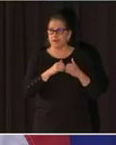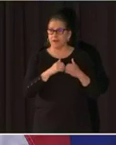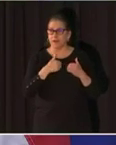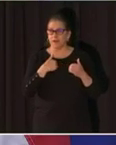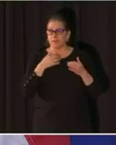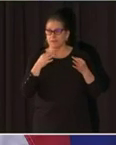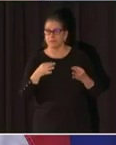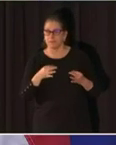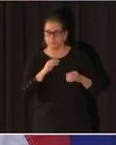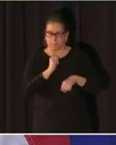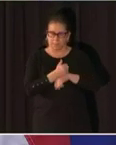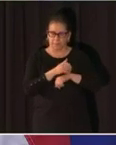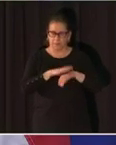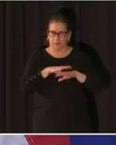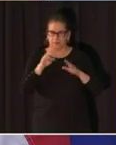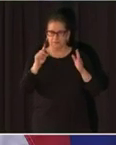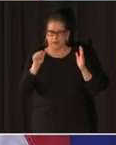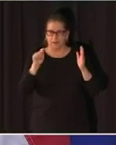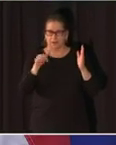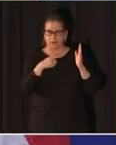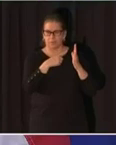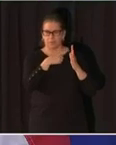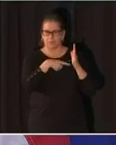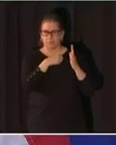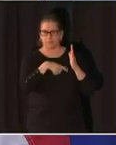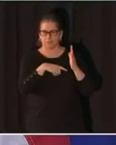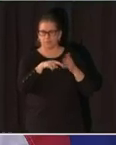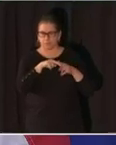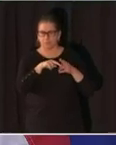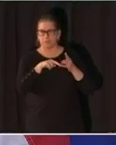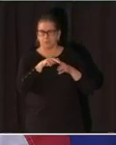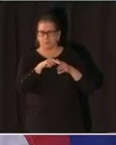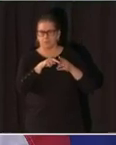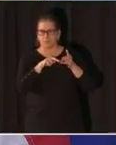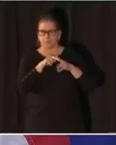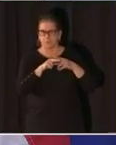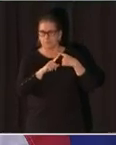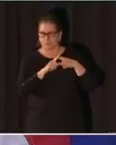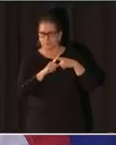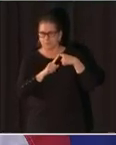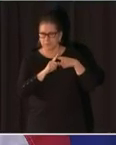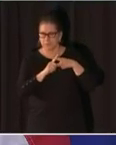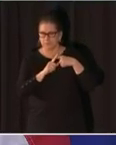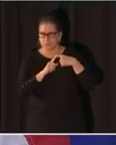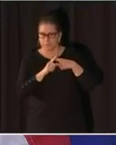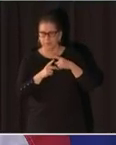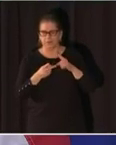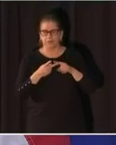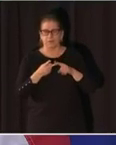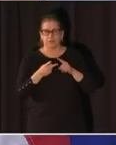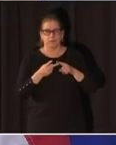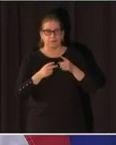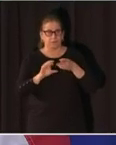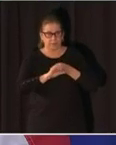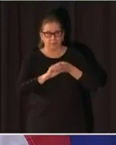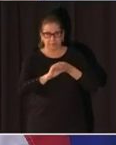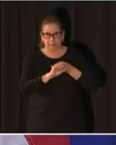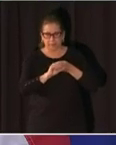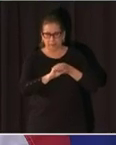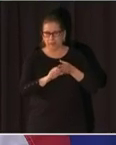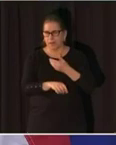being infected, the number of hospitalizations, the beds that we'll need, and the supplies that we need.